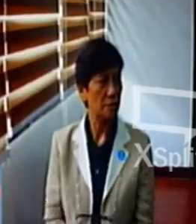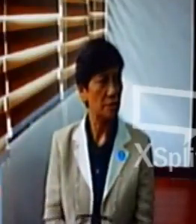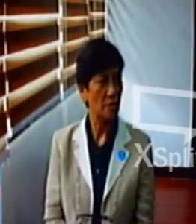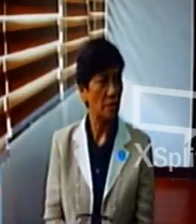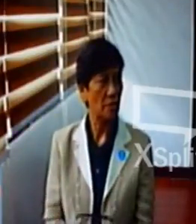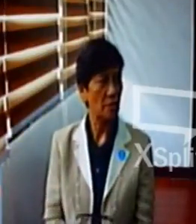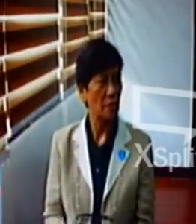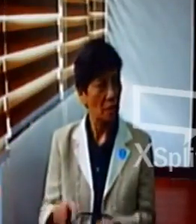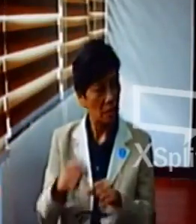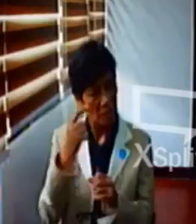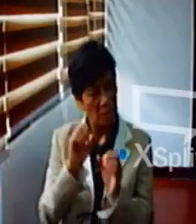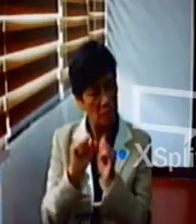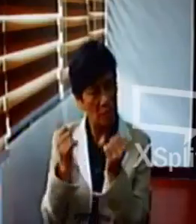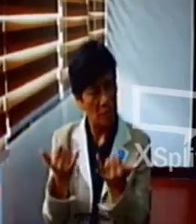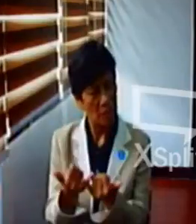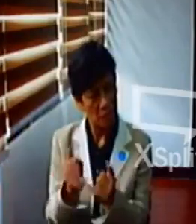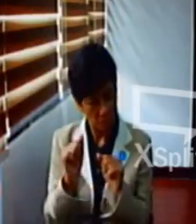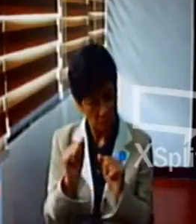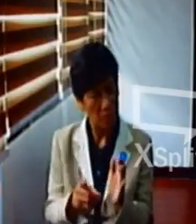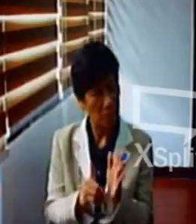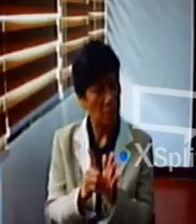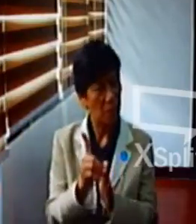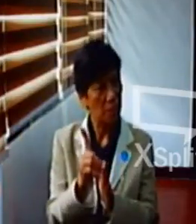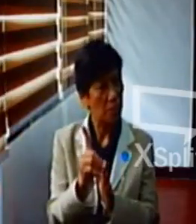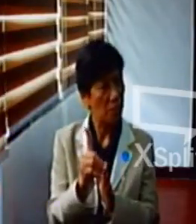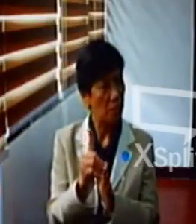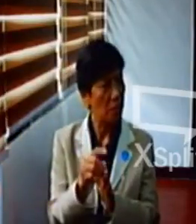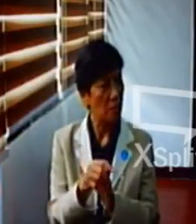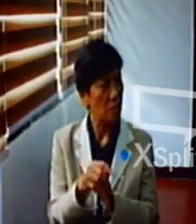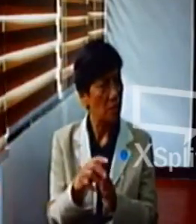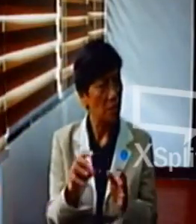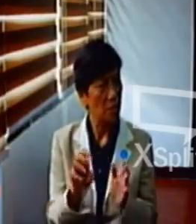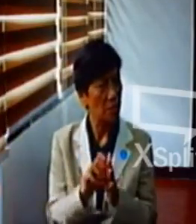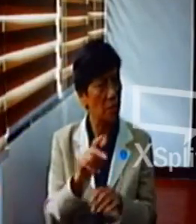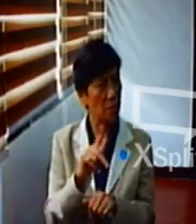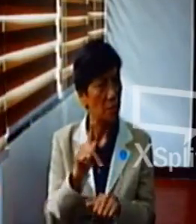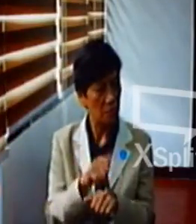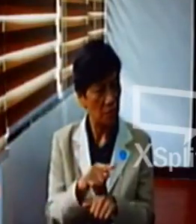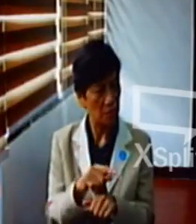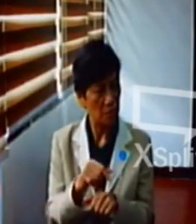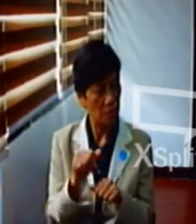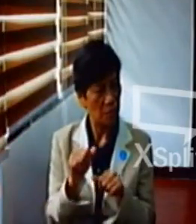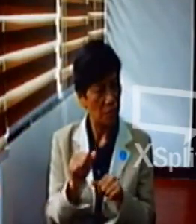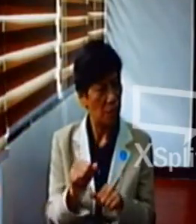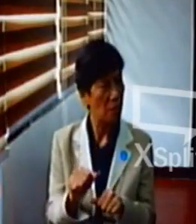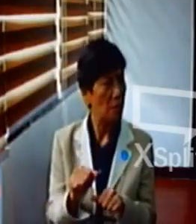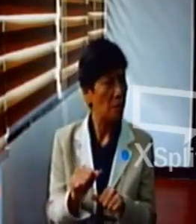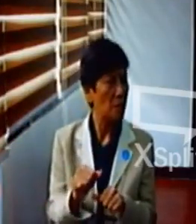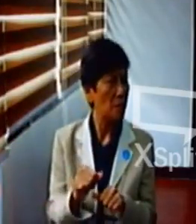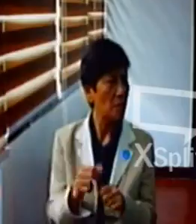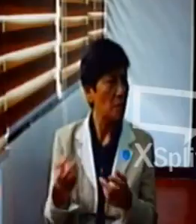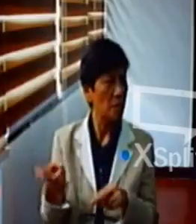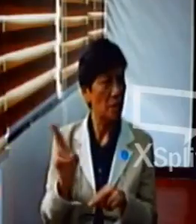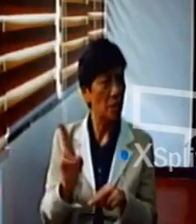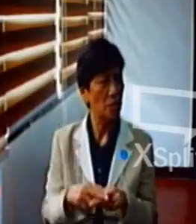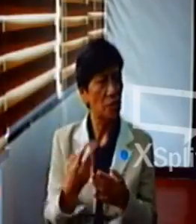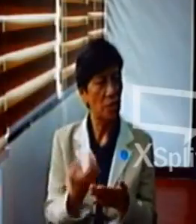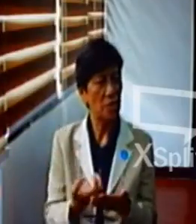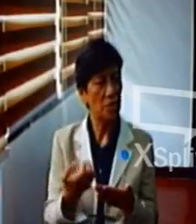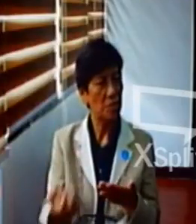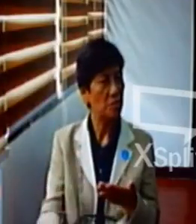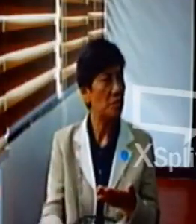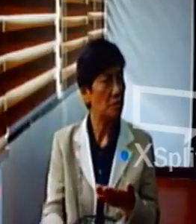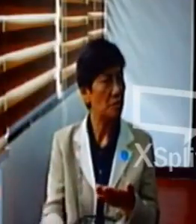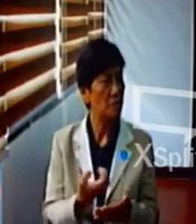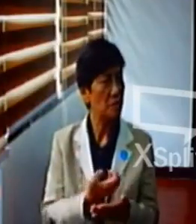your agency in a developing country like the Philippines, it would be an additional expense. Is that right?